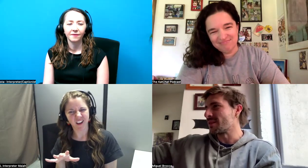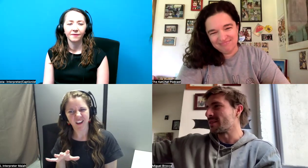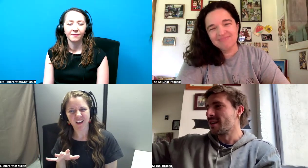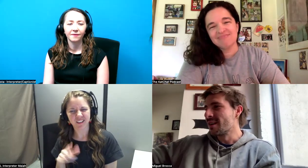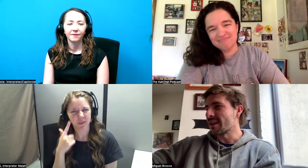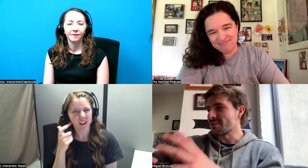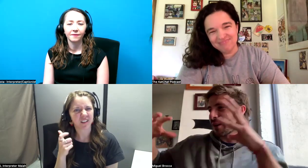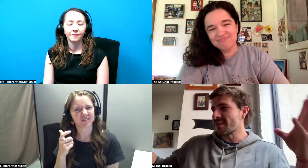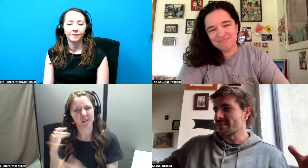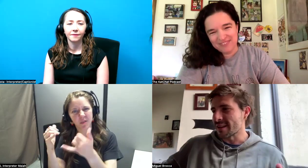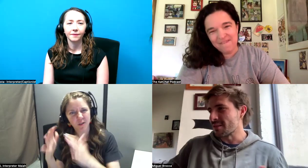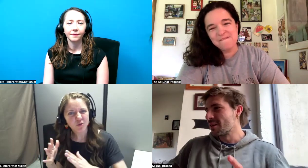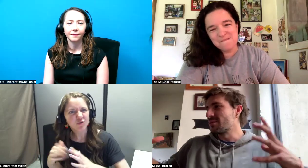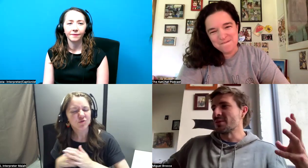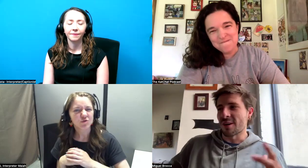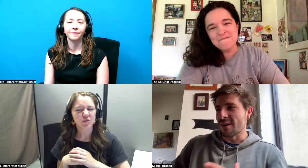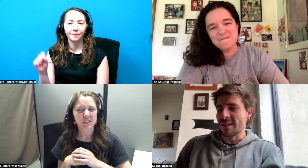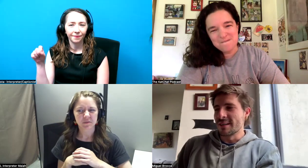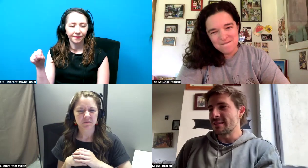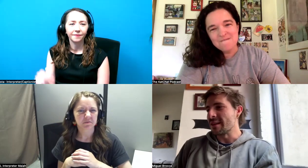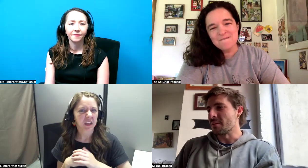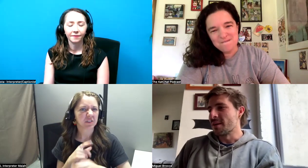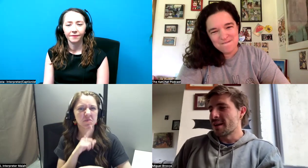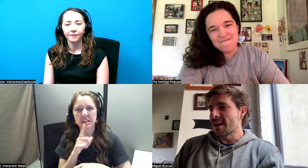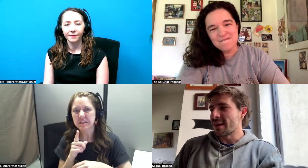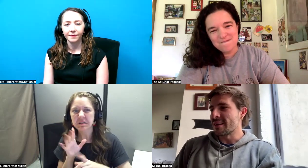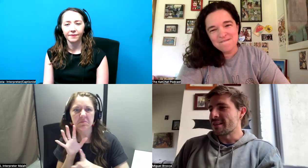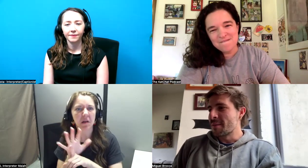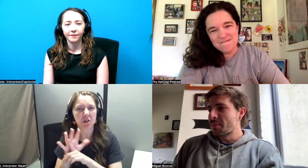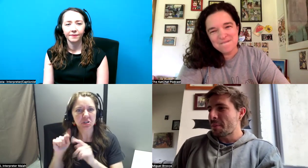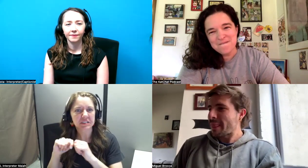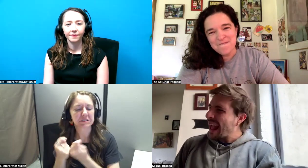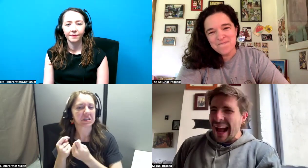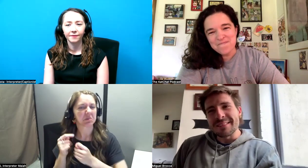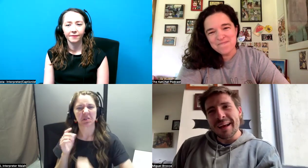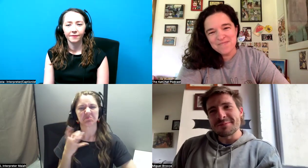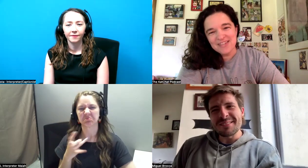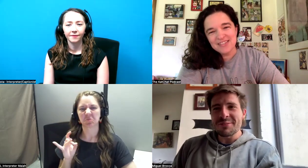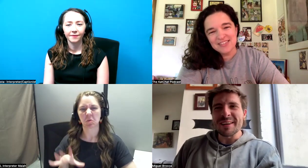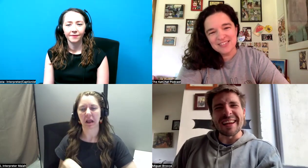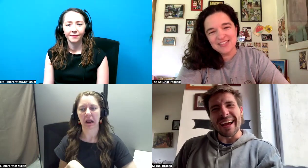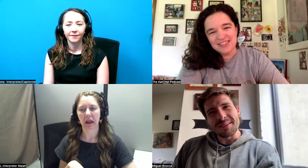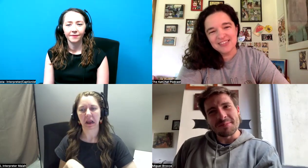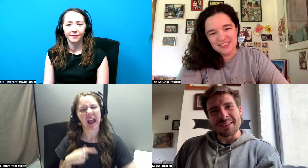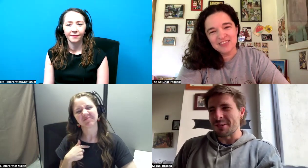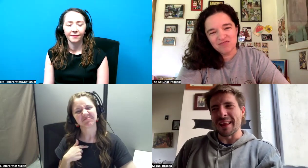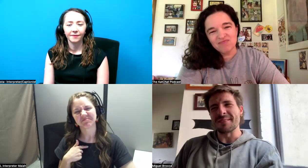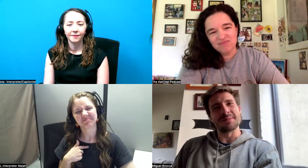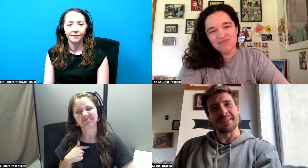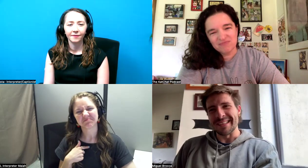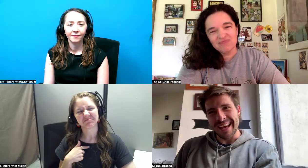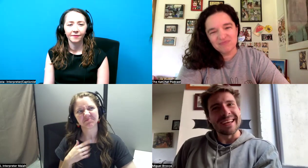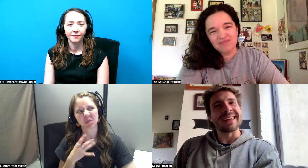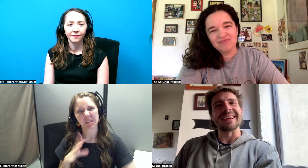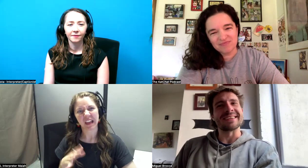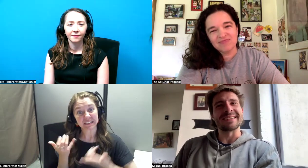Troy Aikman, and like it was like these like superstar team. And I never really liked them. I don't like them